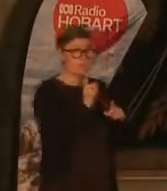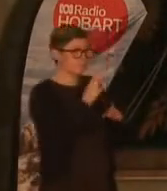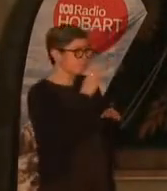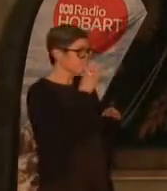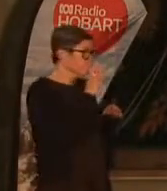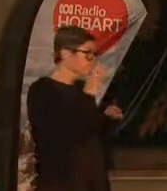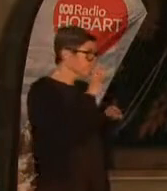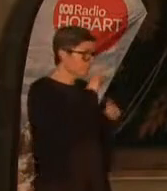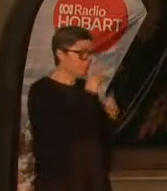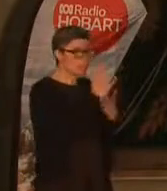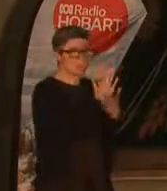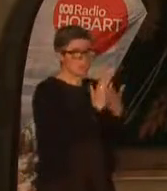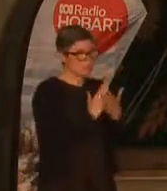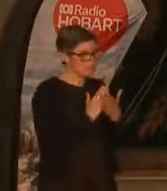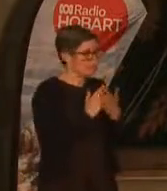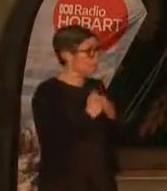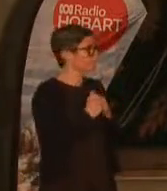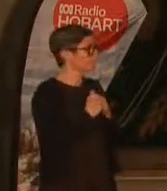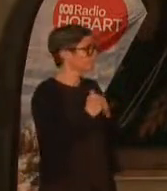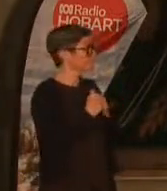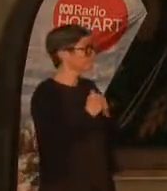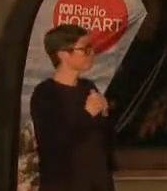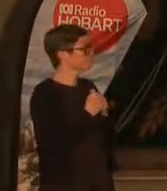share, and even if there's